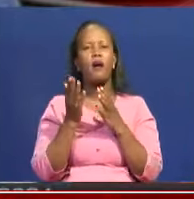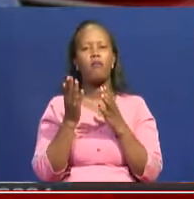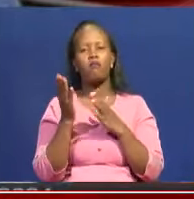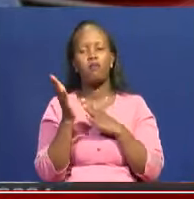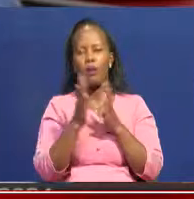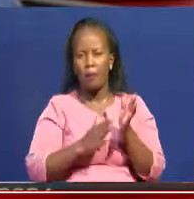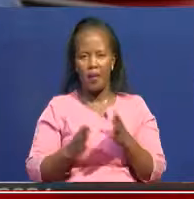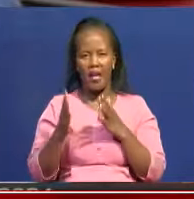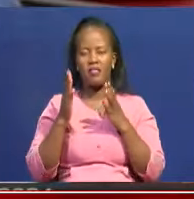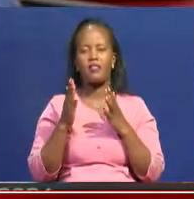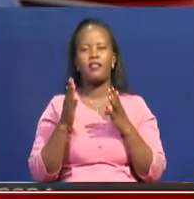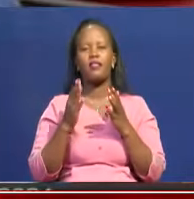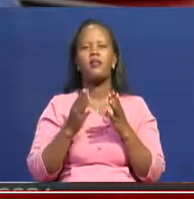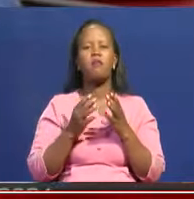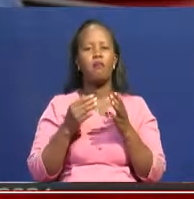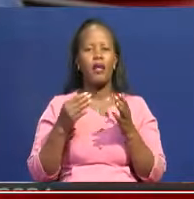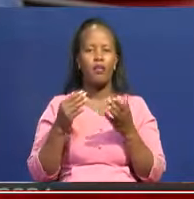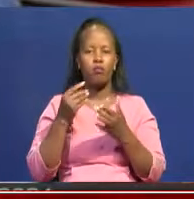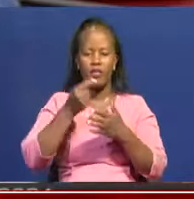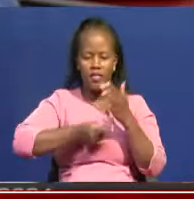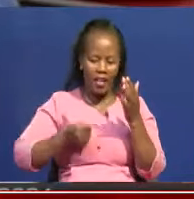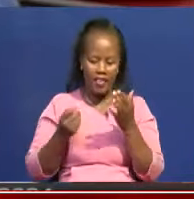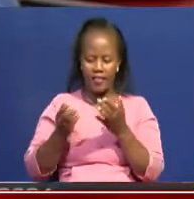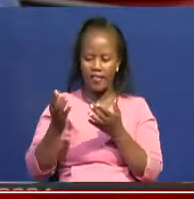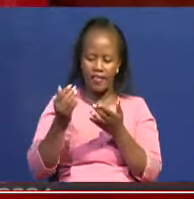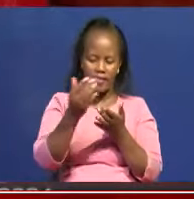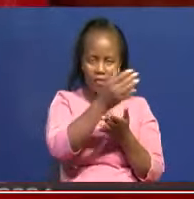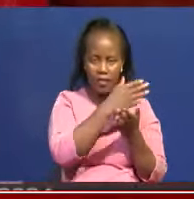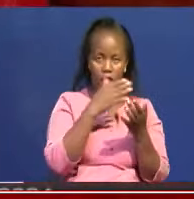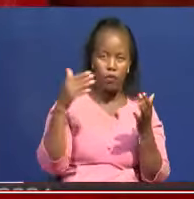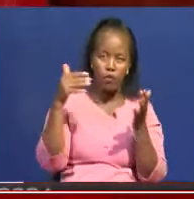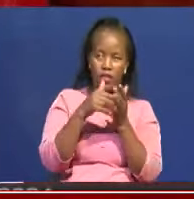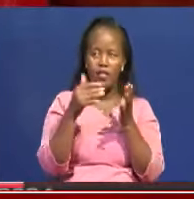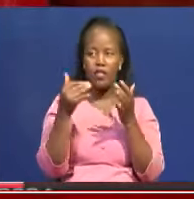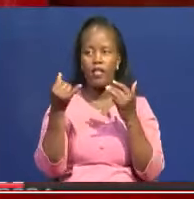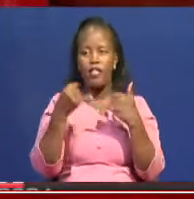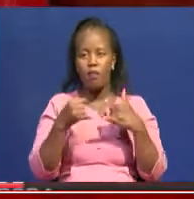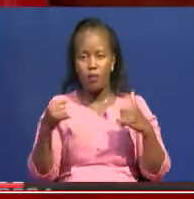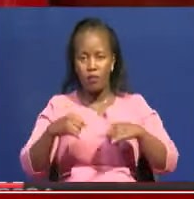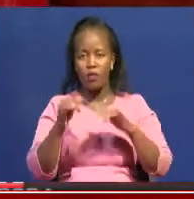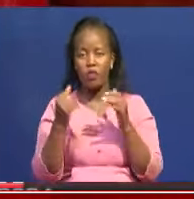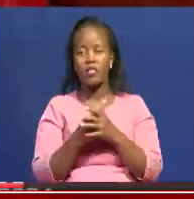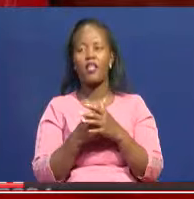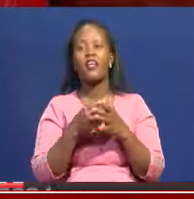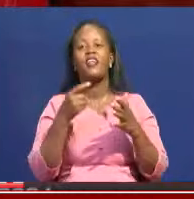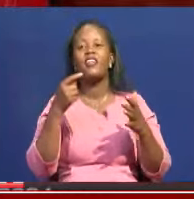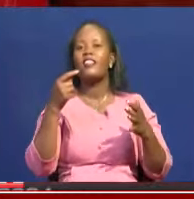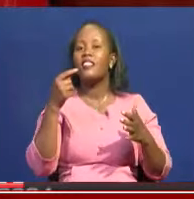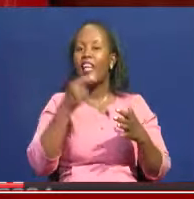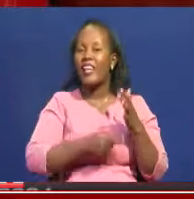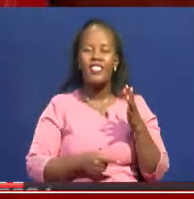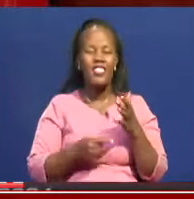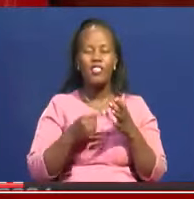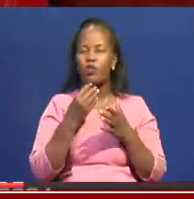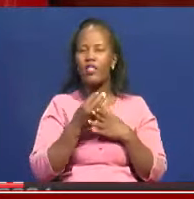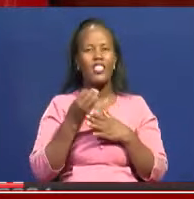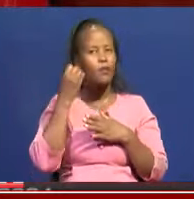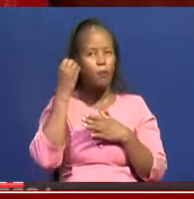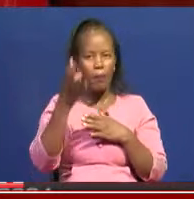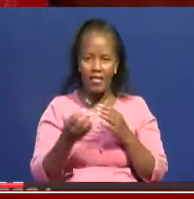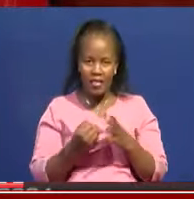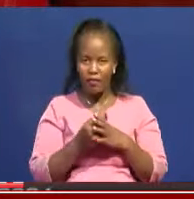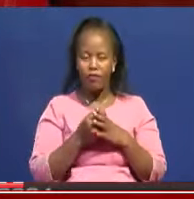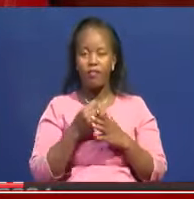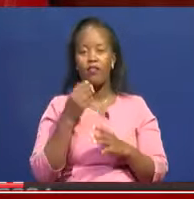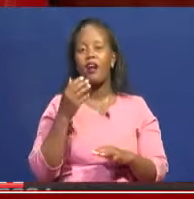by Treasury will hinder the implementation of this budget. Taxation is so high, making the cost of